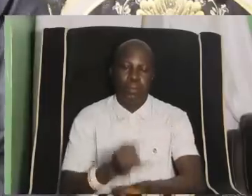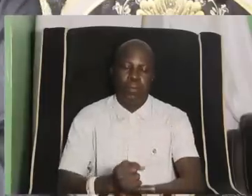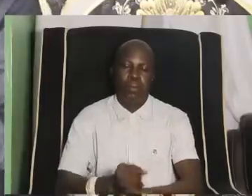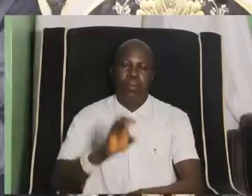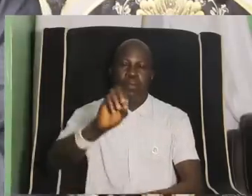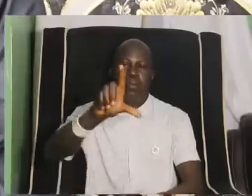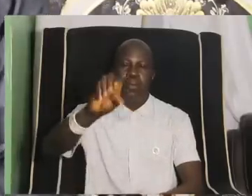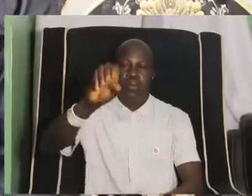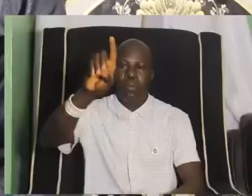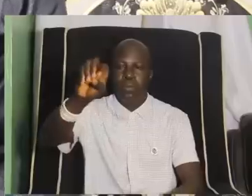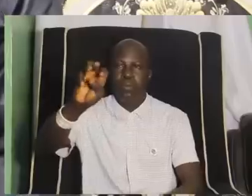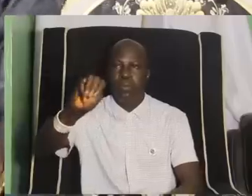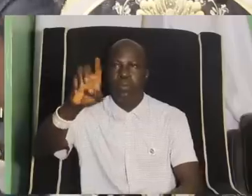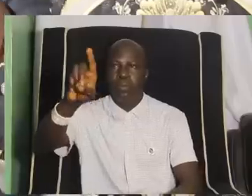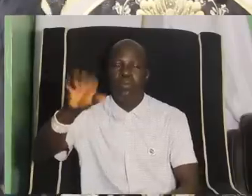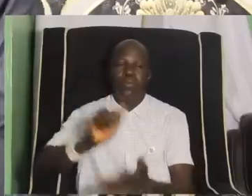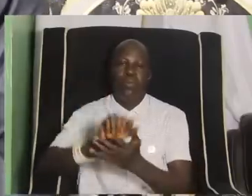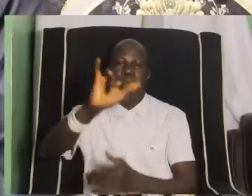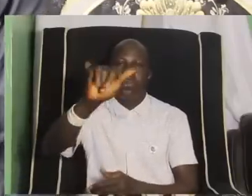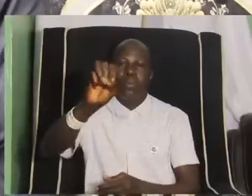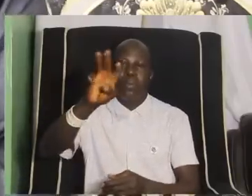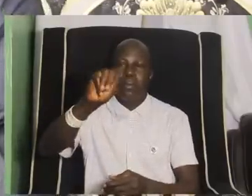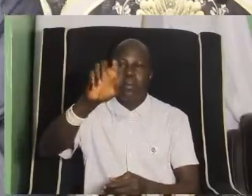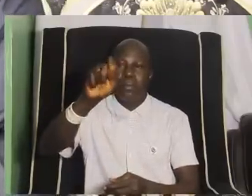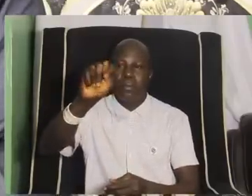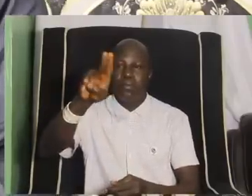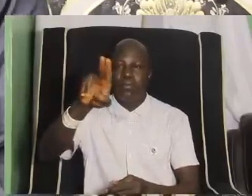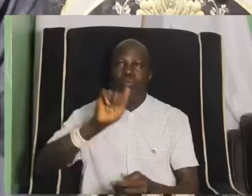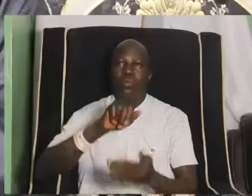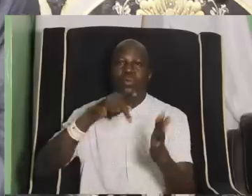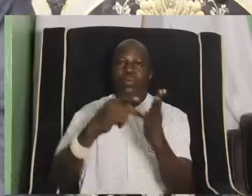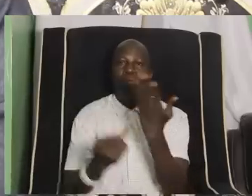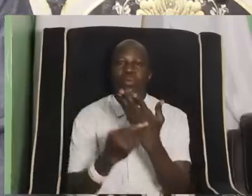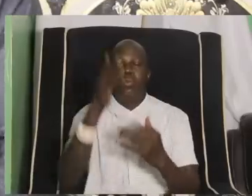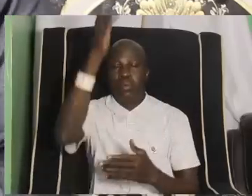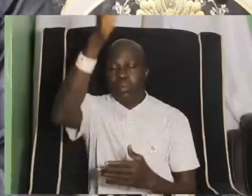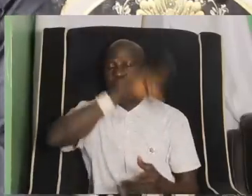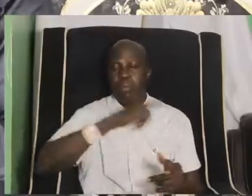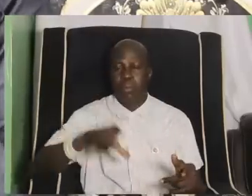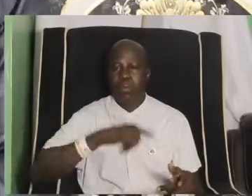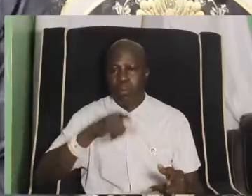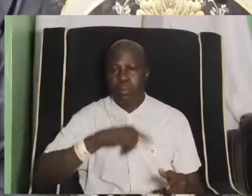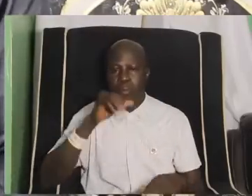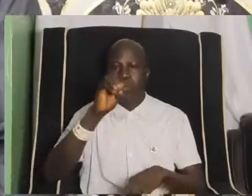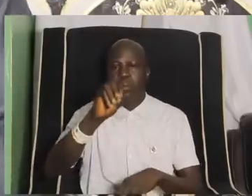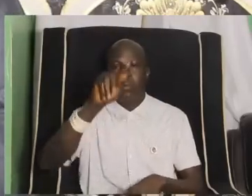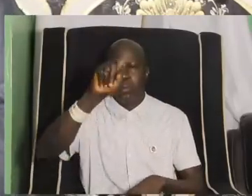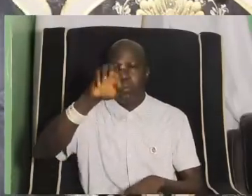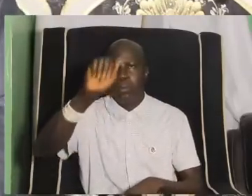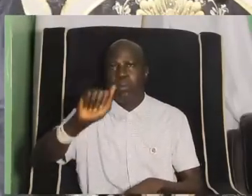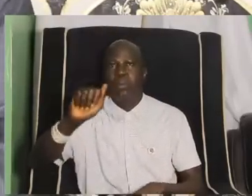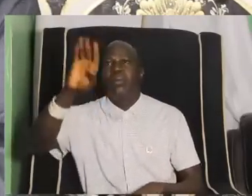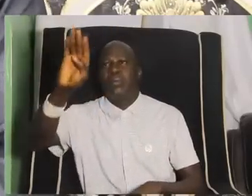Yemetu Muslim laaro yi this morning program wa nbe na bi program Nelu Eko in Lagos ni Ota Abule